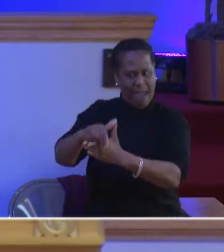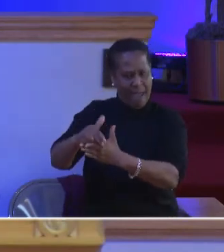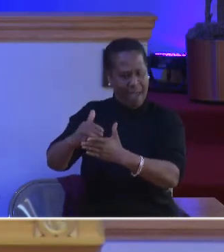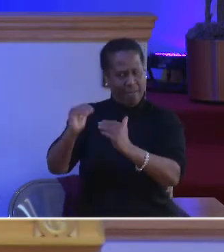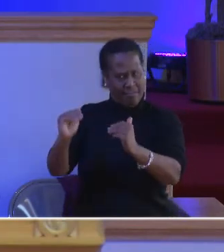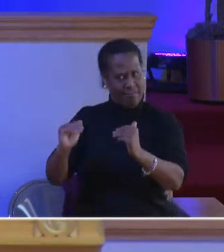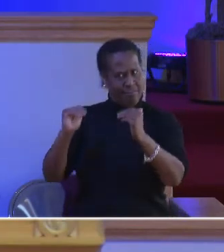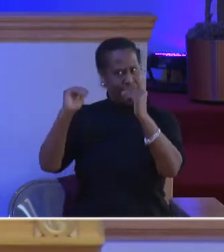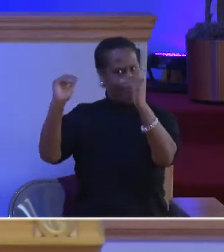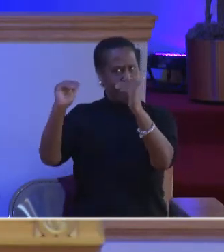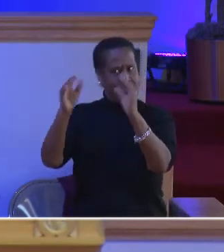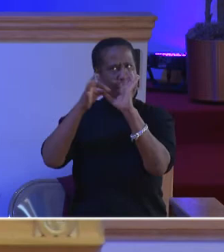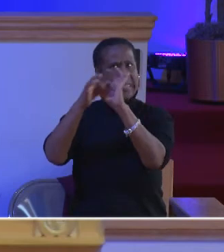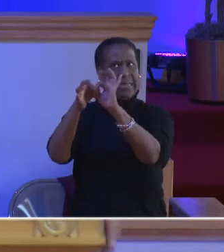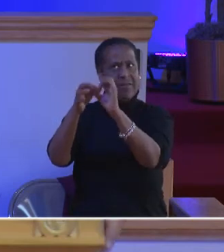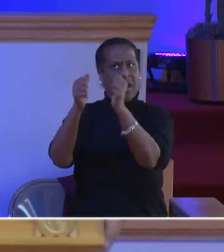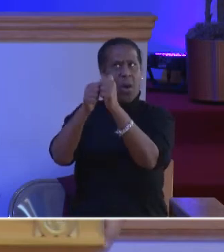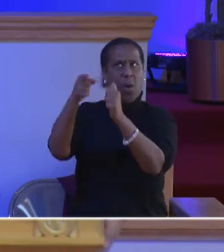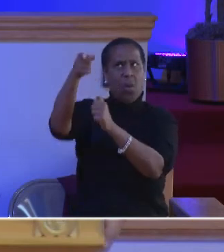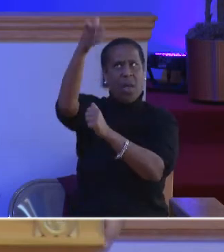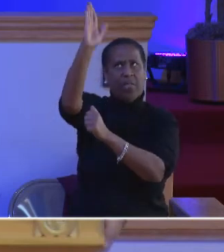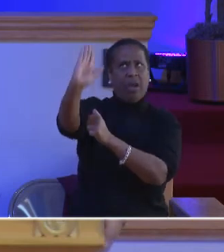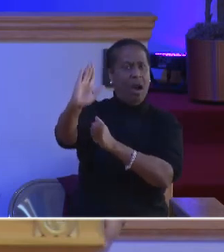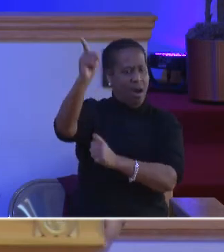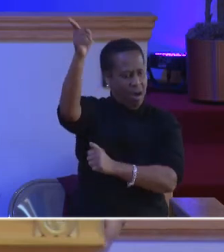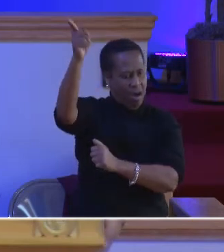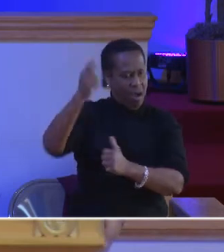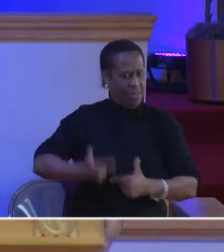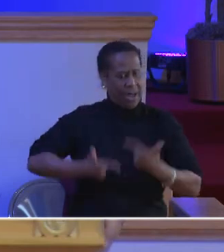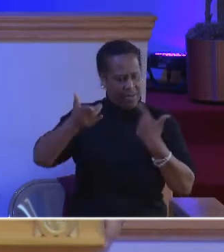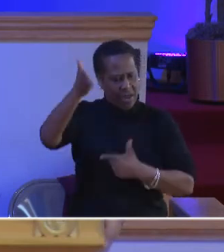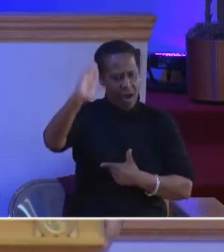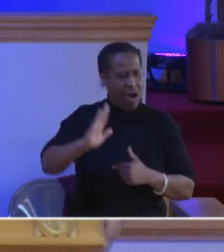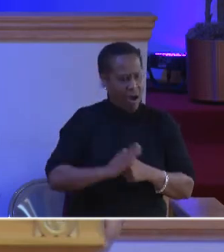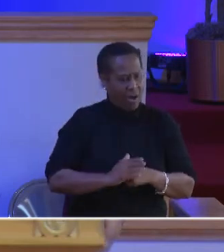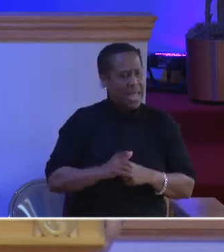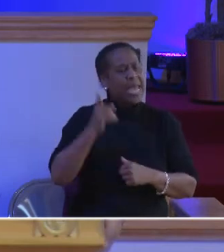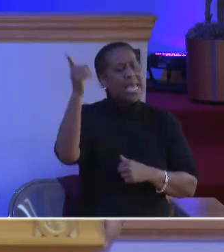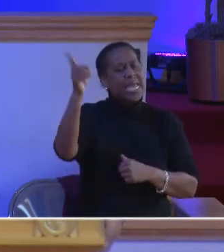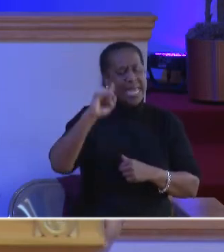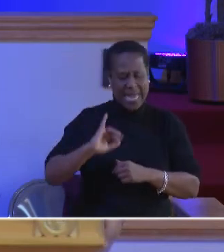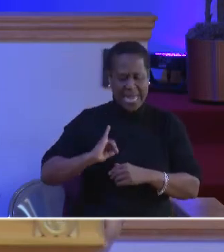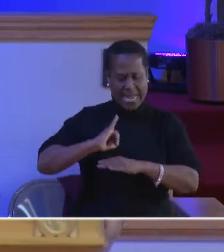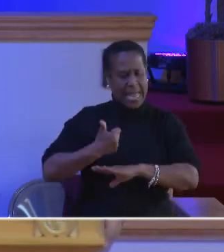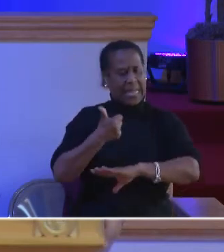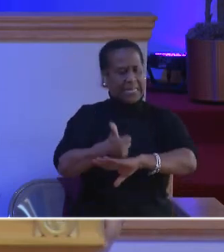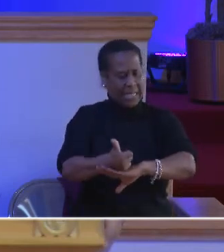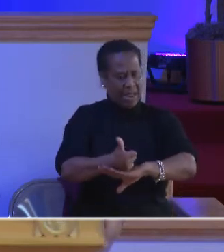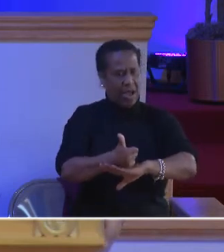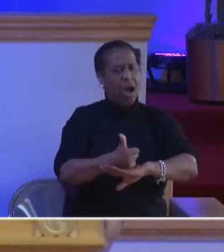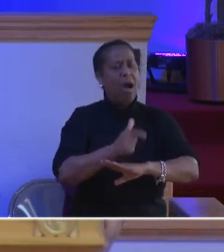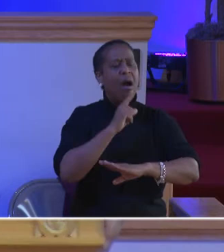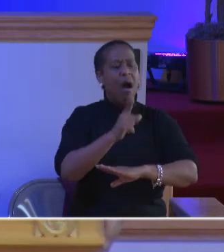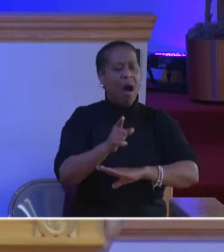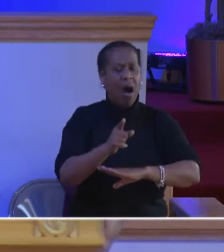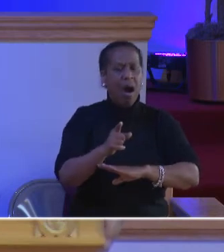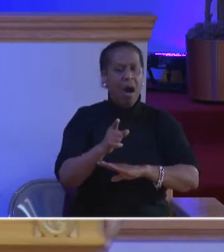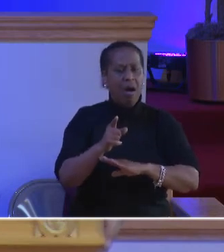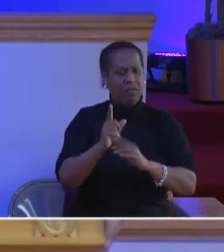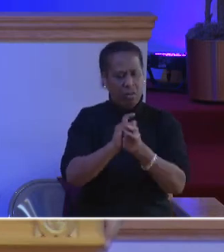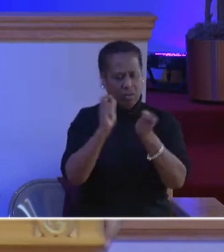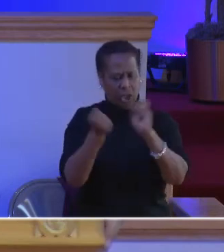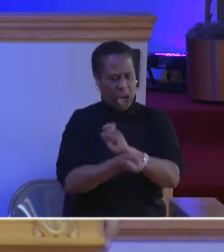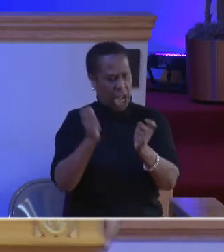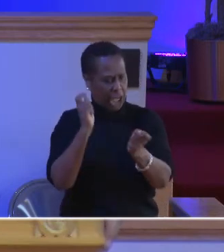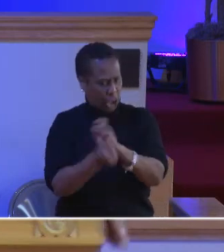was significant to house the presence of the living God. He instituted a series of